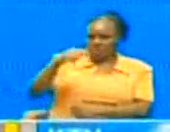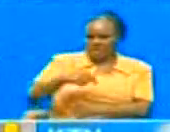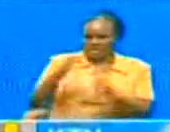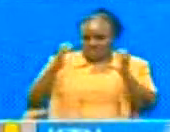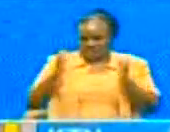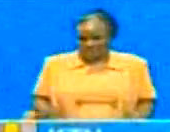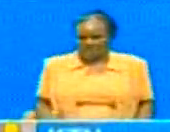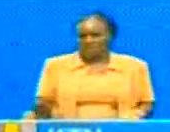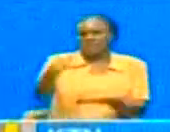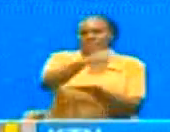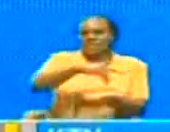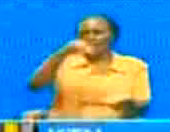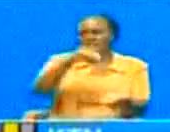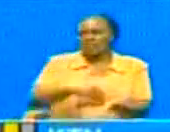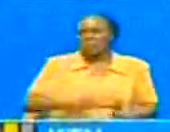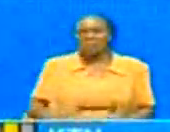Center.